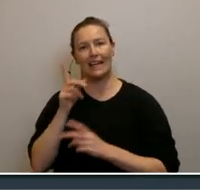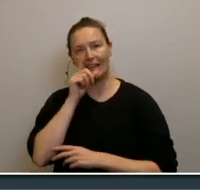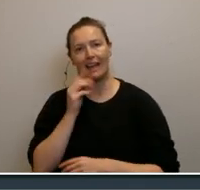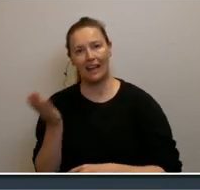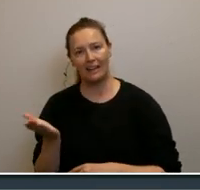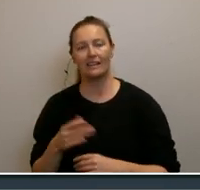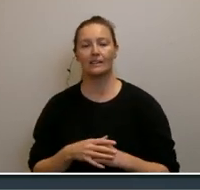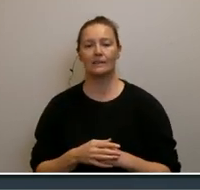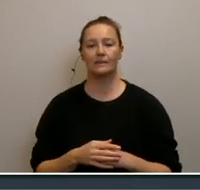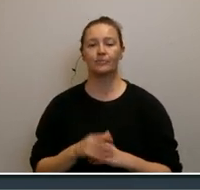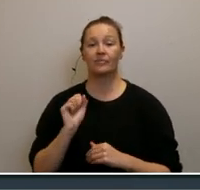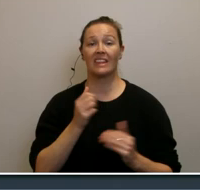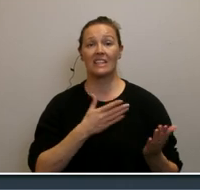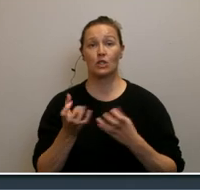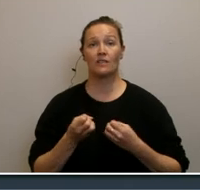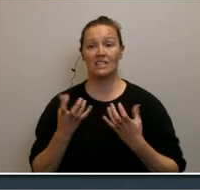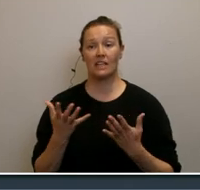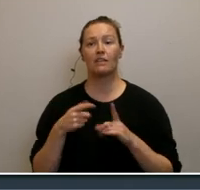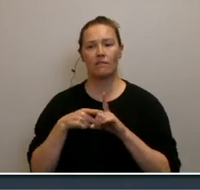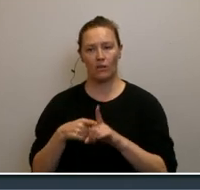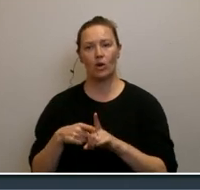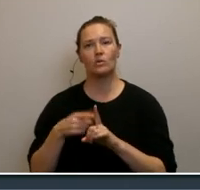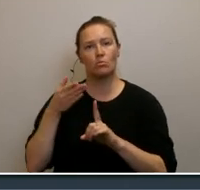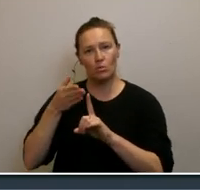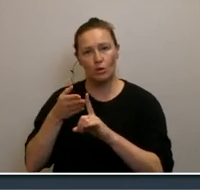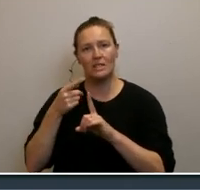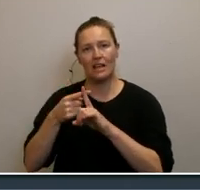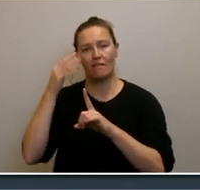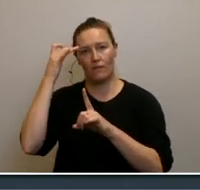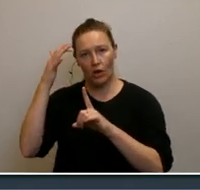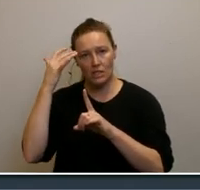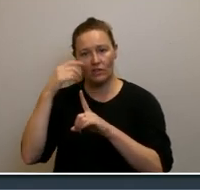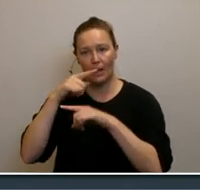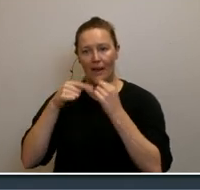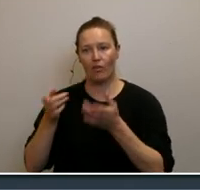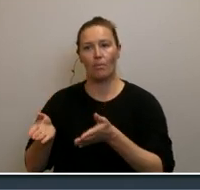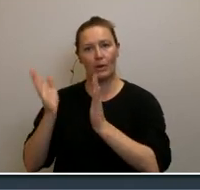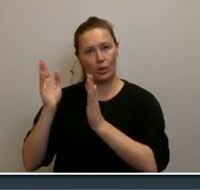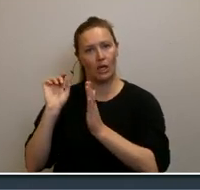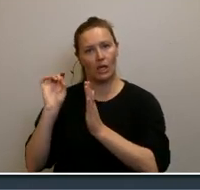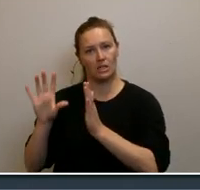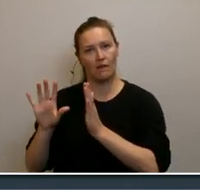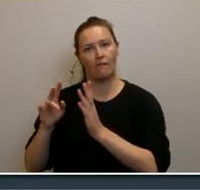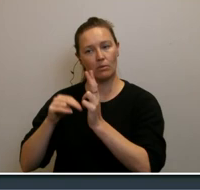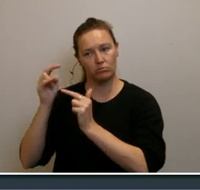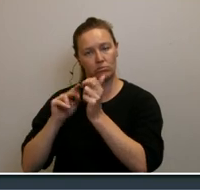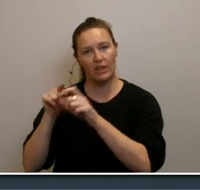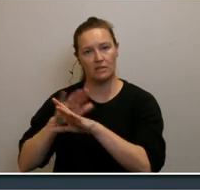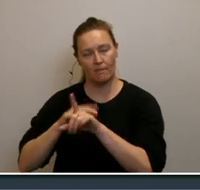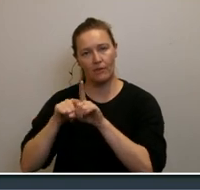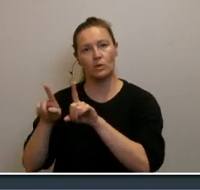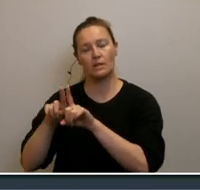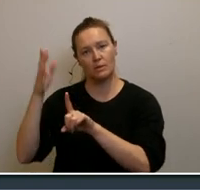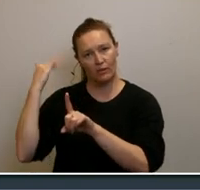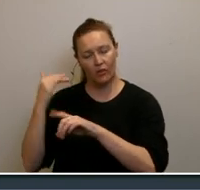service delivery holds true to the initial purpose and philosophy behind the building of the Women's Rest. We're